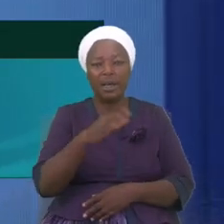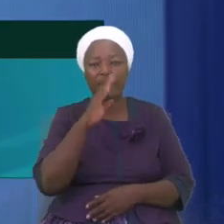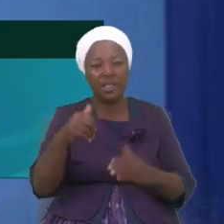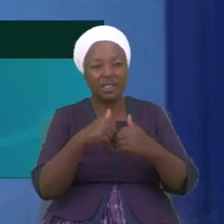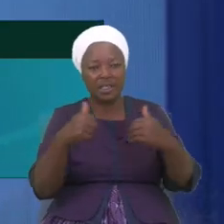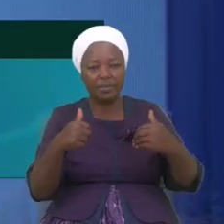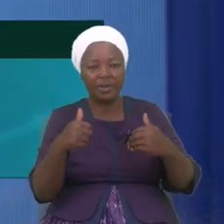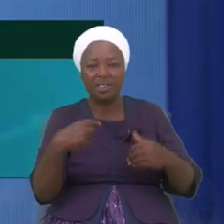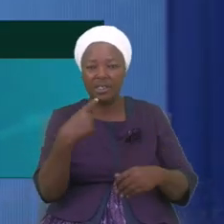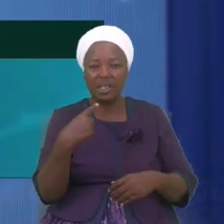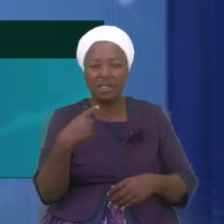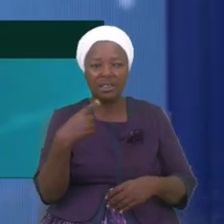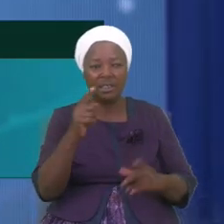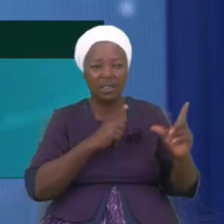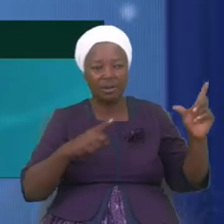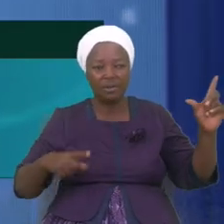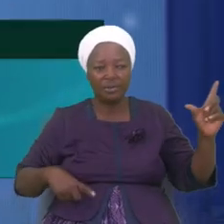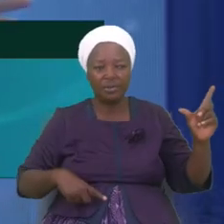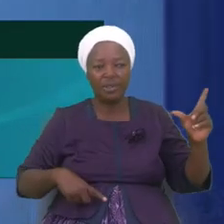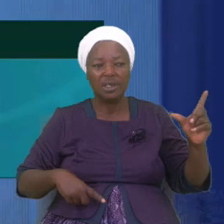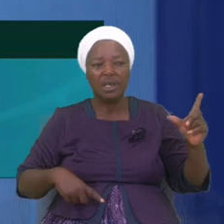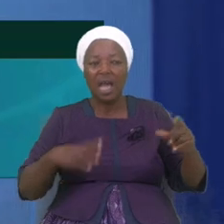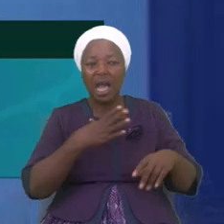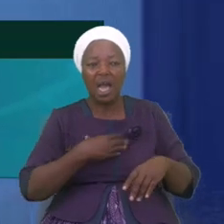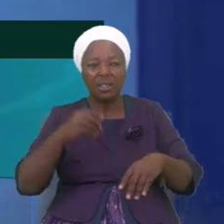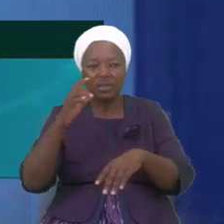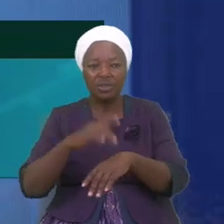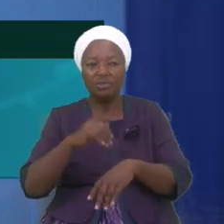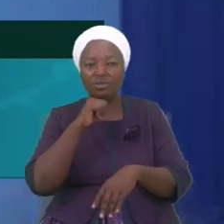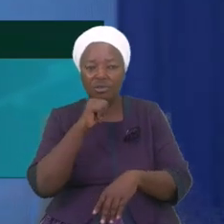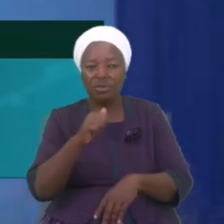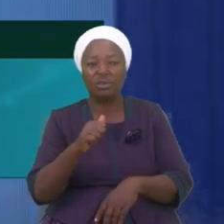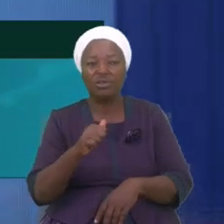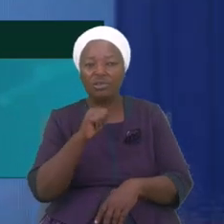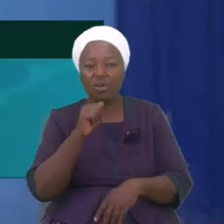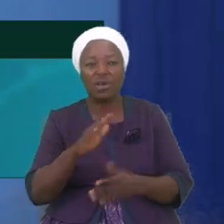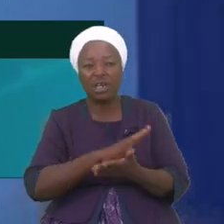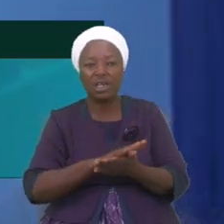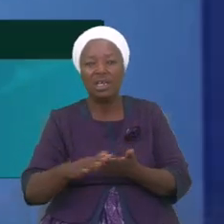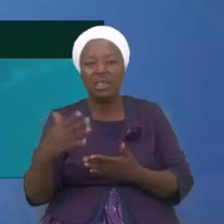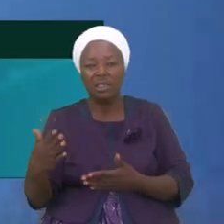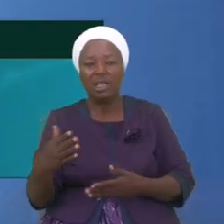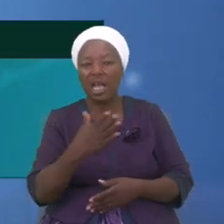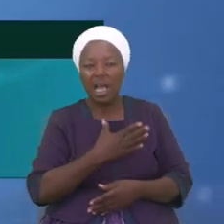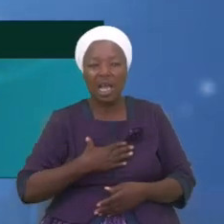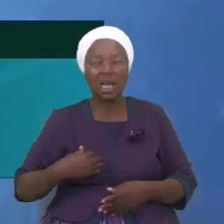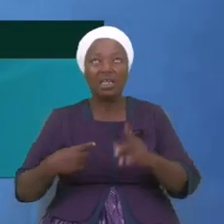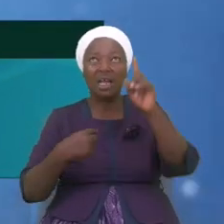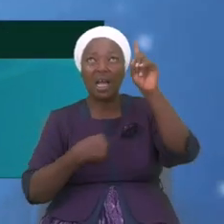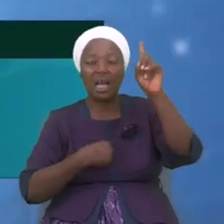separate, says the Lord, and touch not the unclean thing, and I